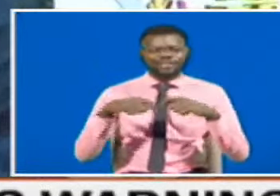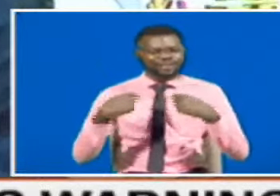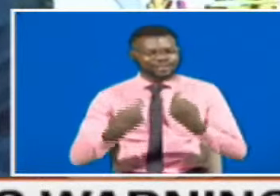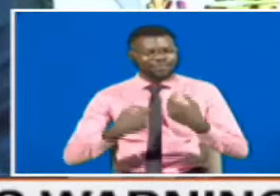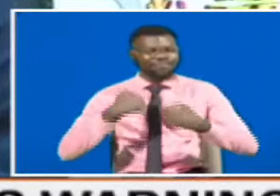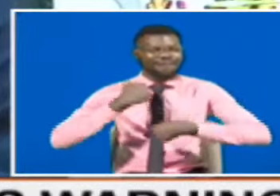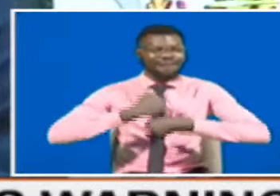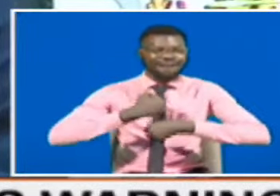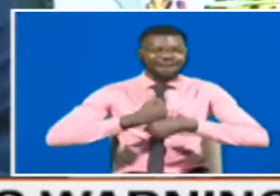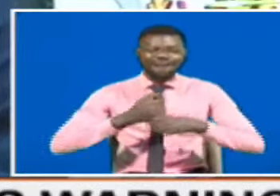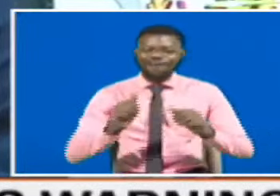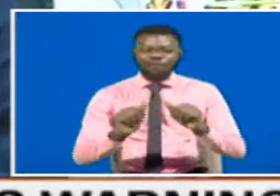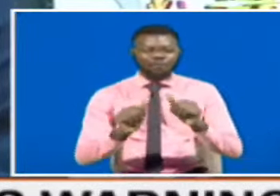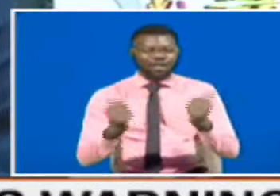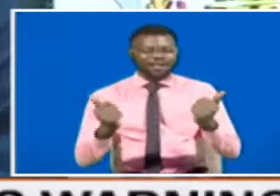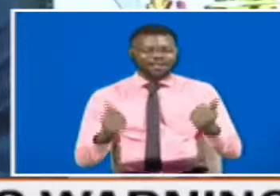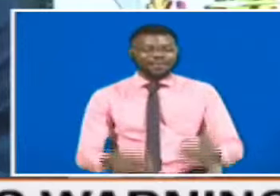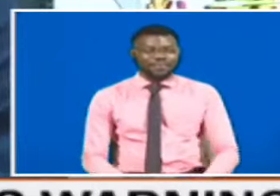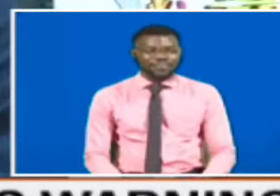We have taken